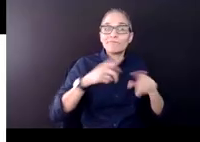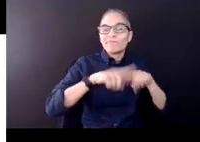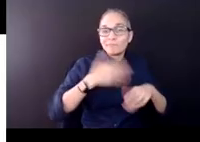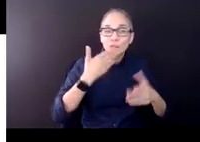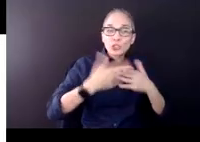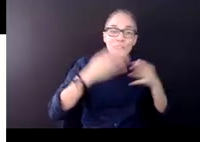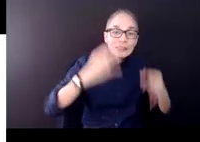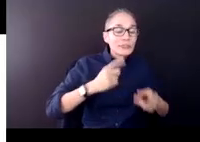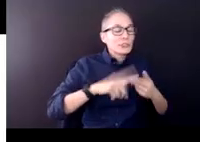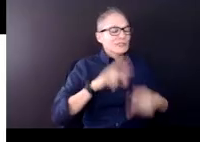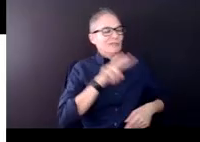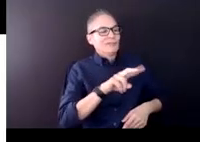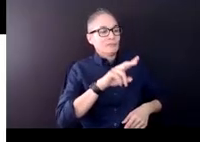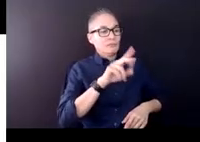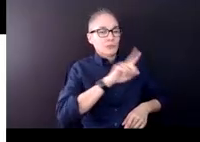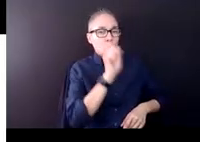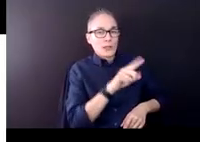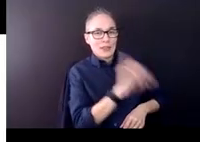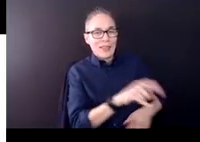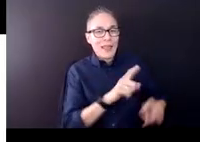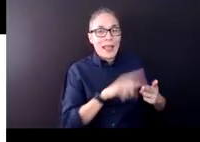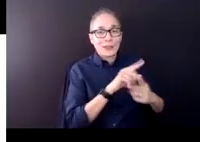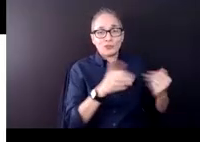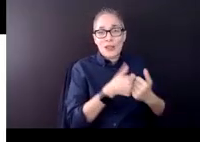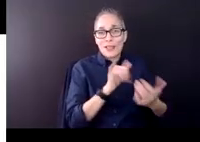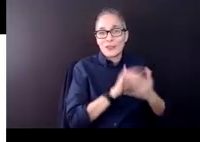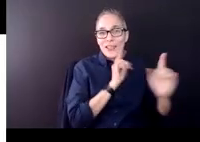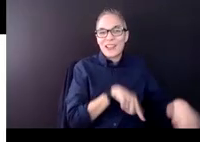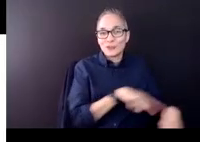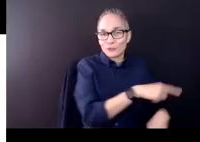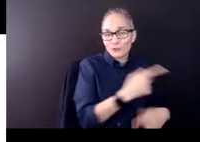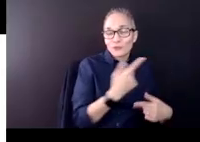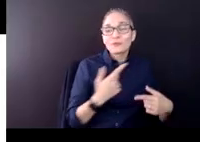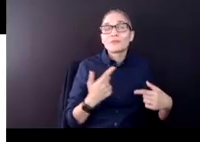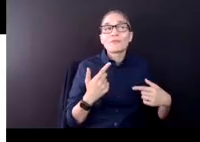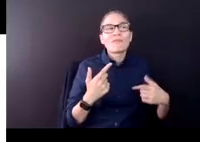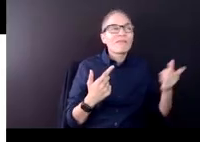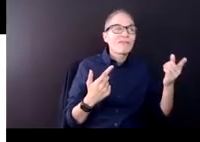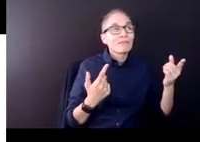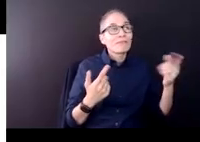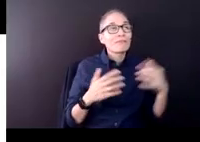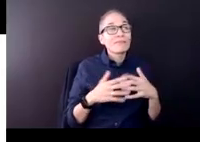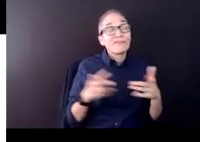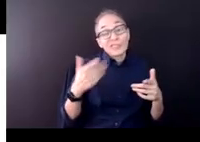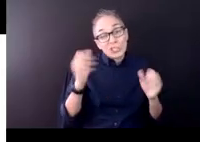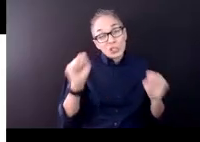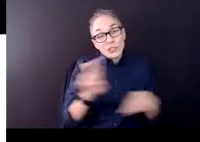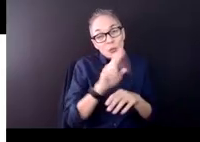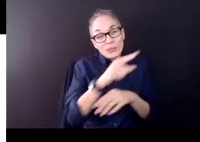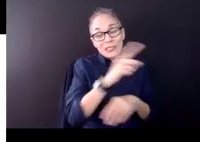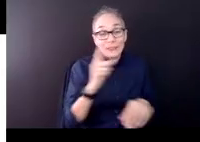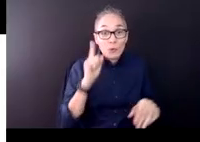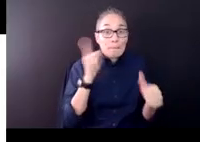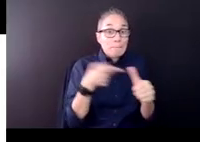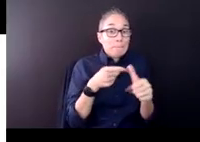with reflection or real critical engagement. And so here's just kind of an initial activity that you can use or